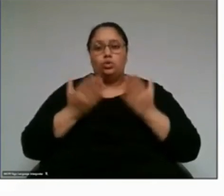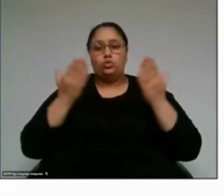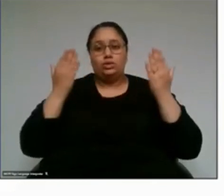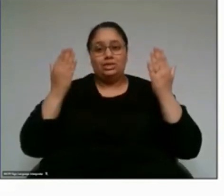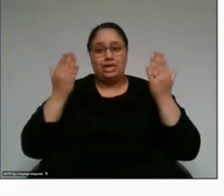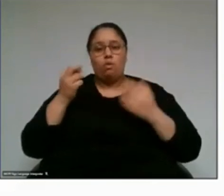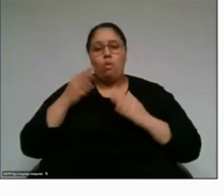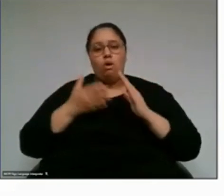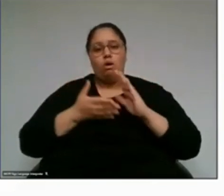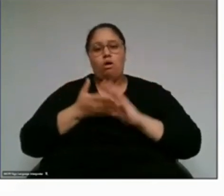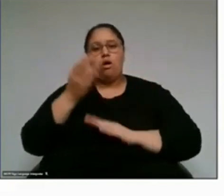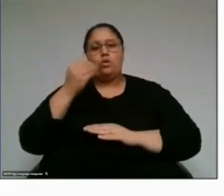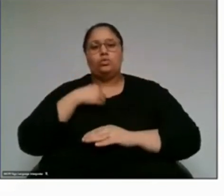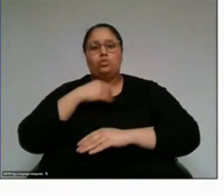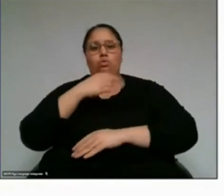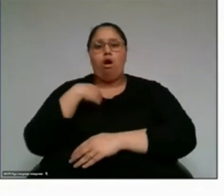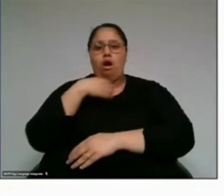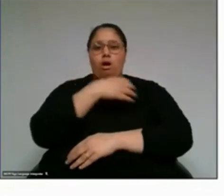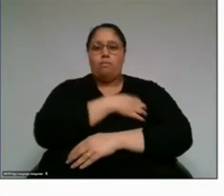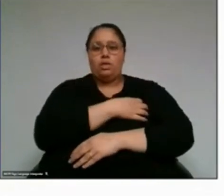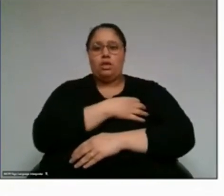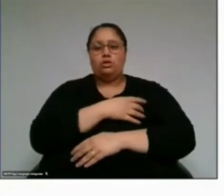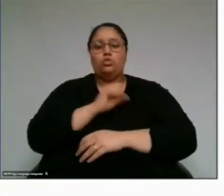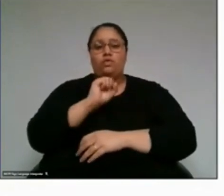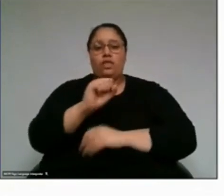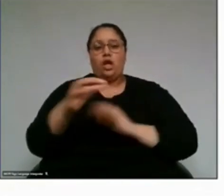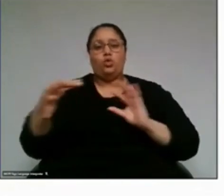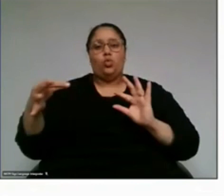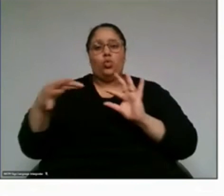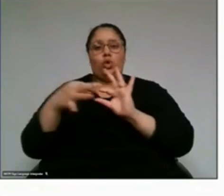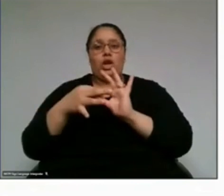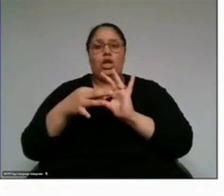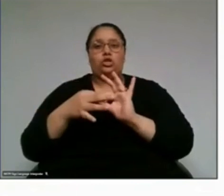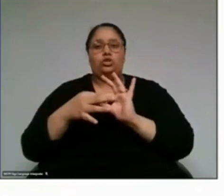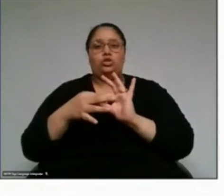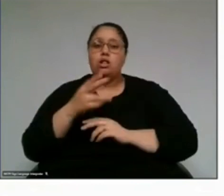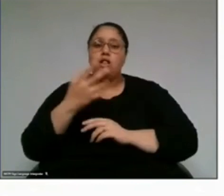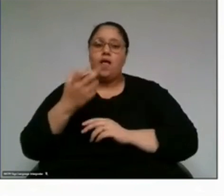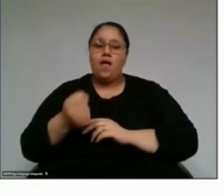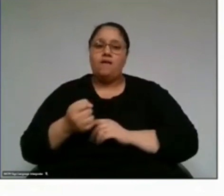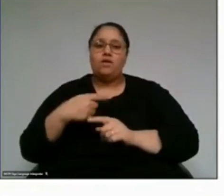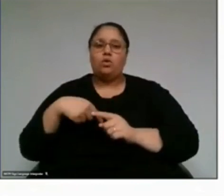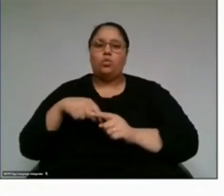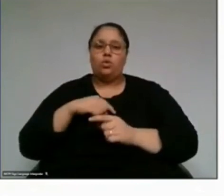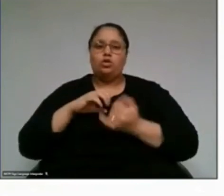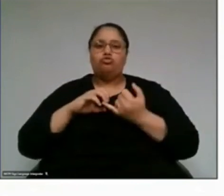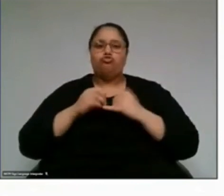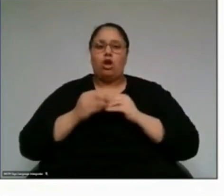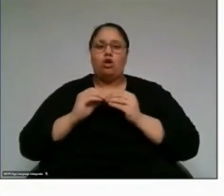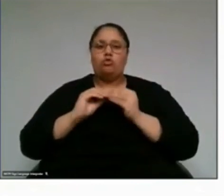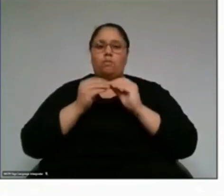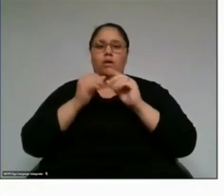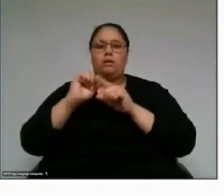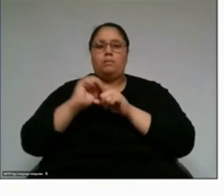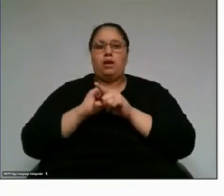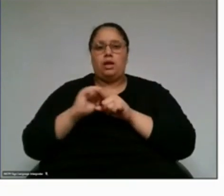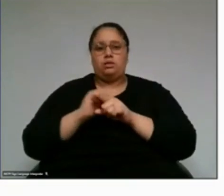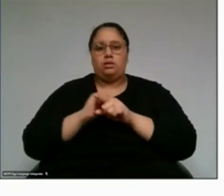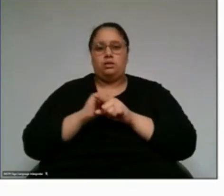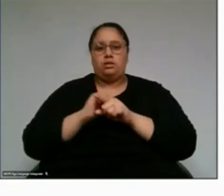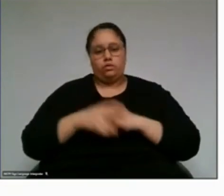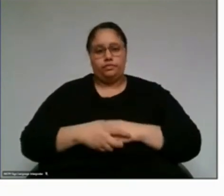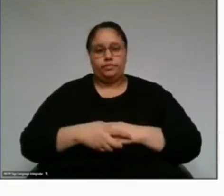or go to the army. So that connection is a very real one, and we are trying to make it practical, close